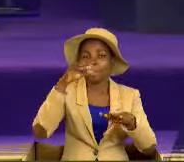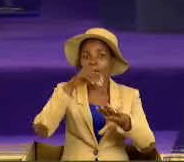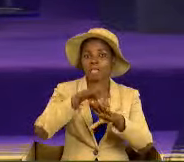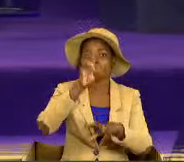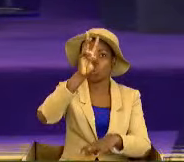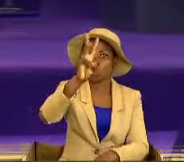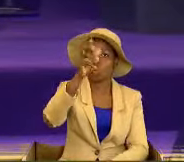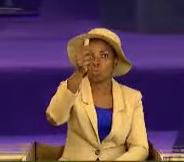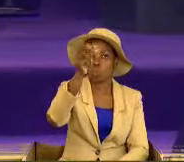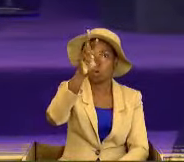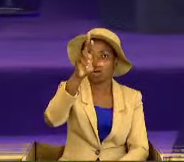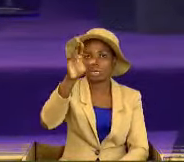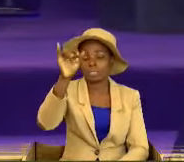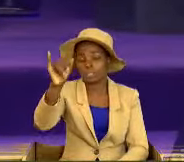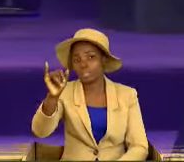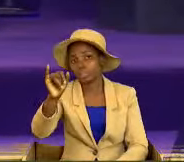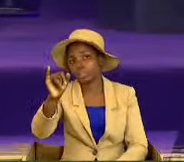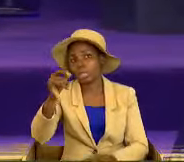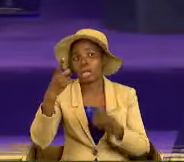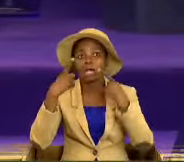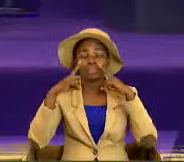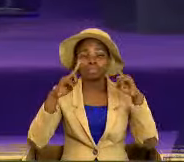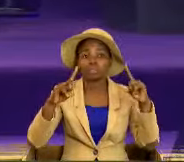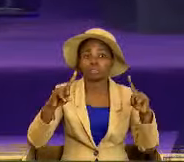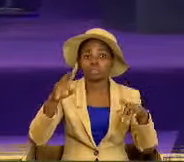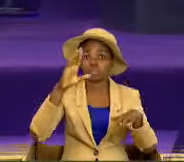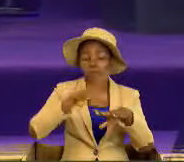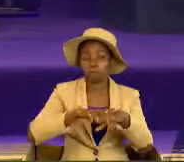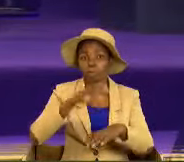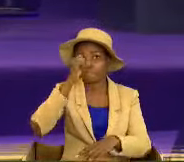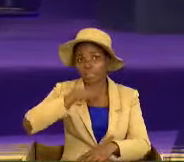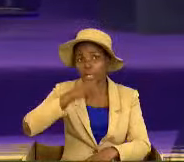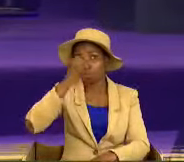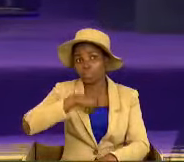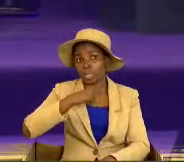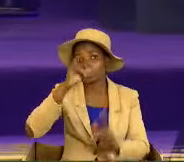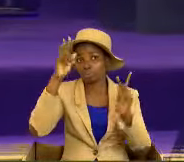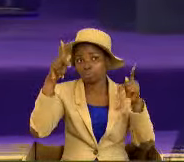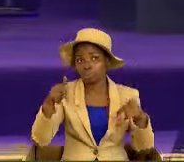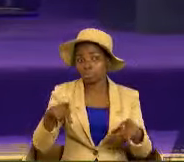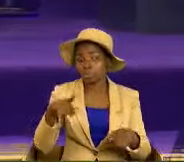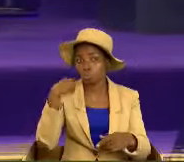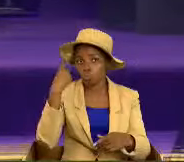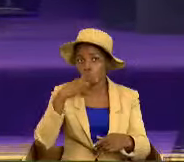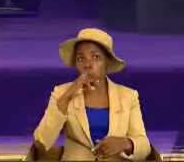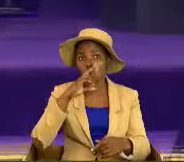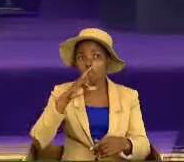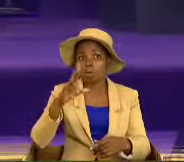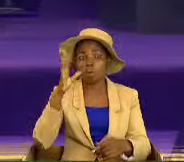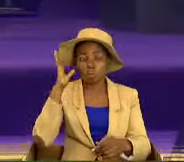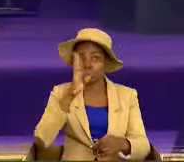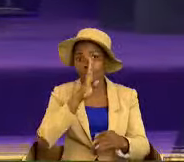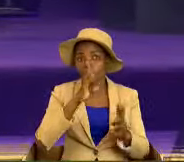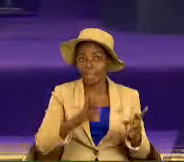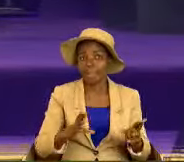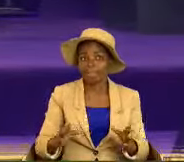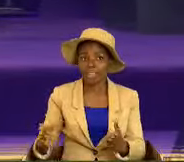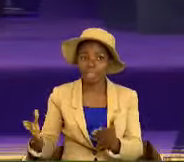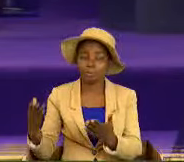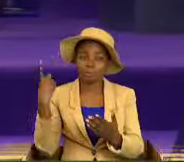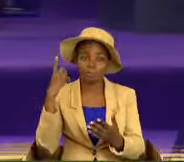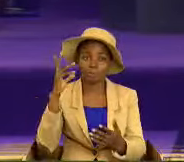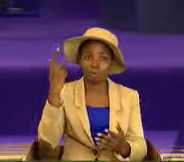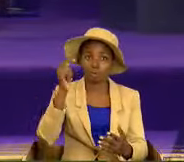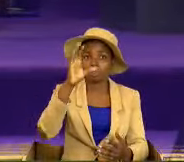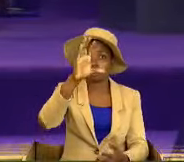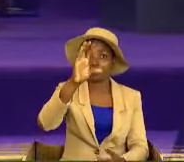uh en Delta State all Southside evangelism leaders and members are to be available for the Congress